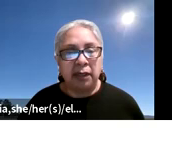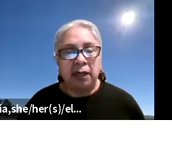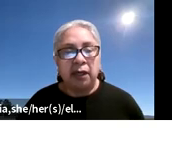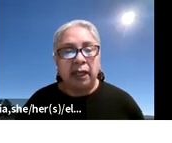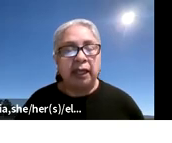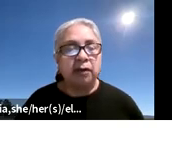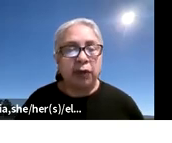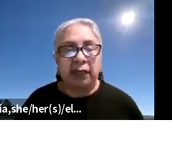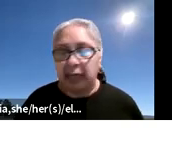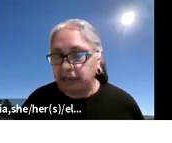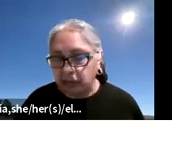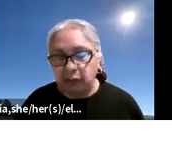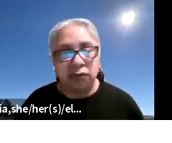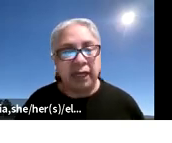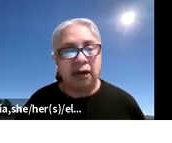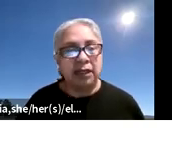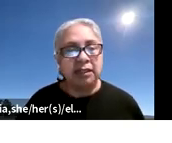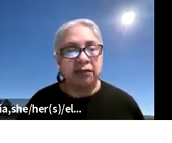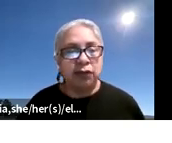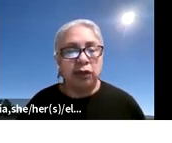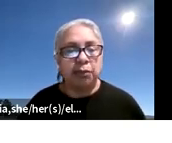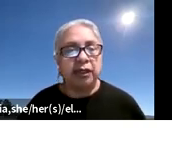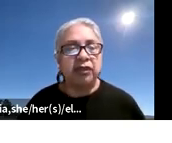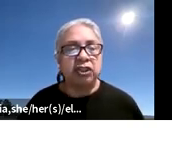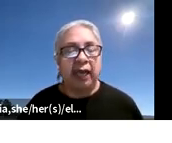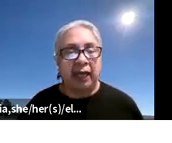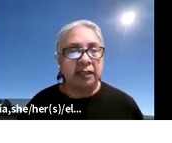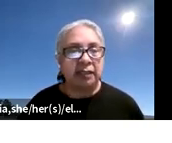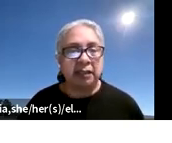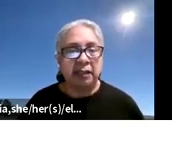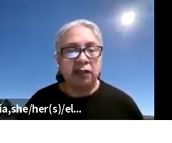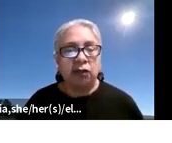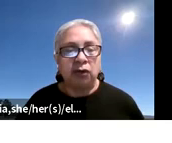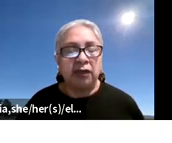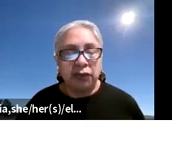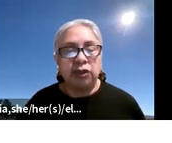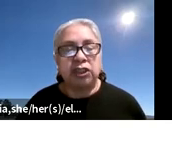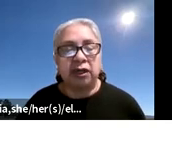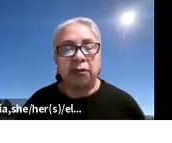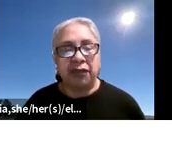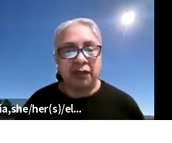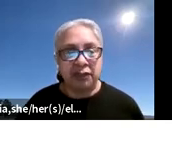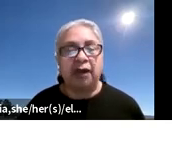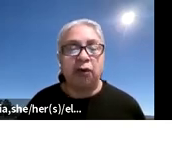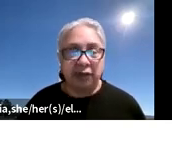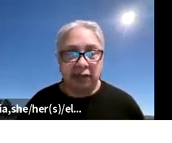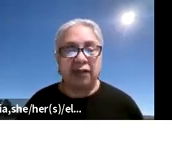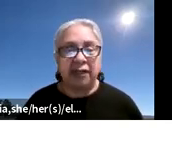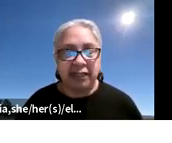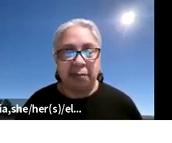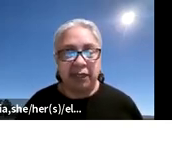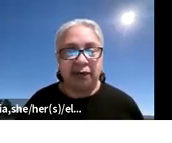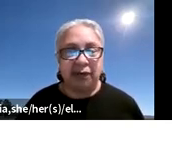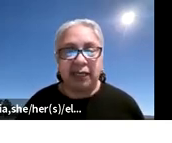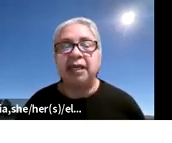go. And what I'll ask you to do now is if you could put in the chat, if you could share with us, oh, and